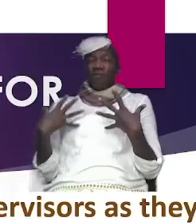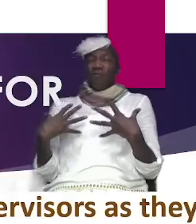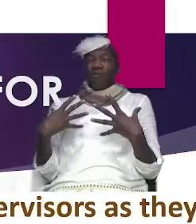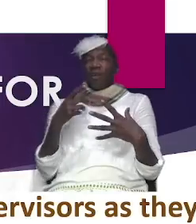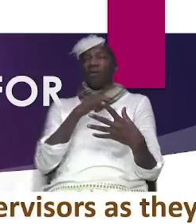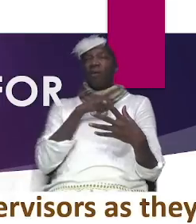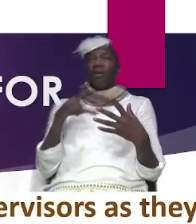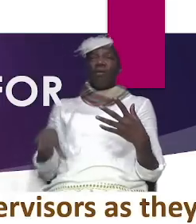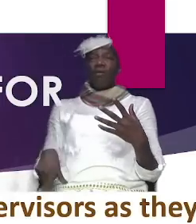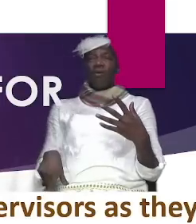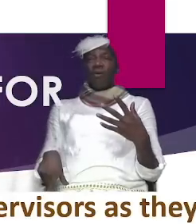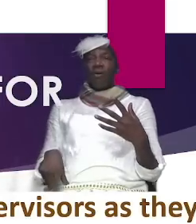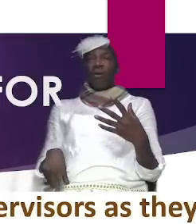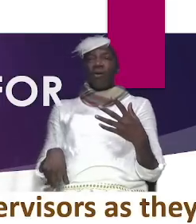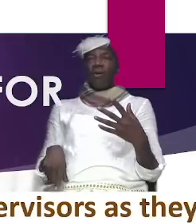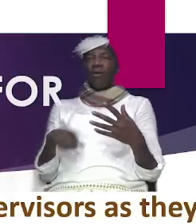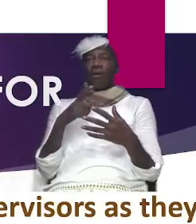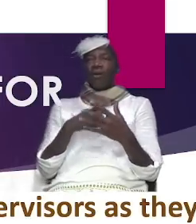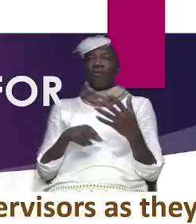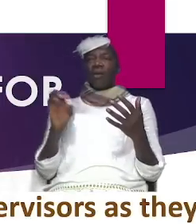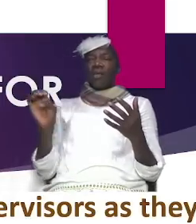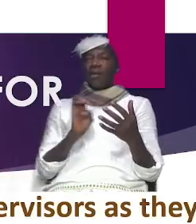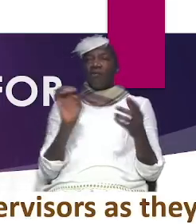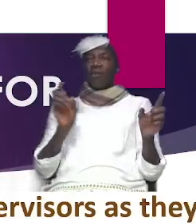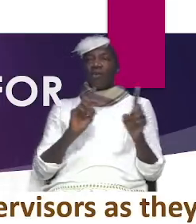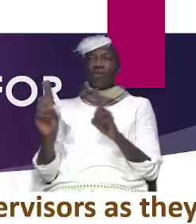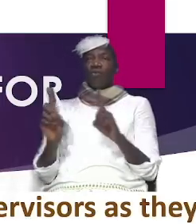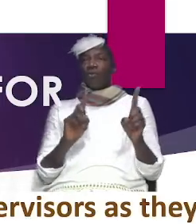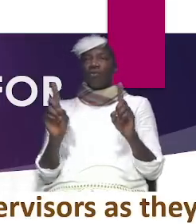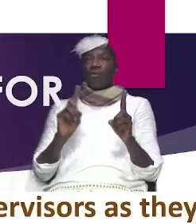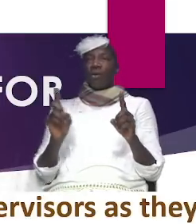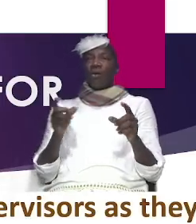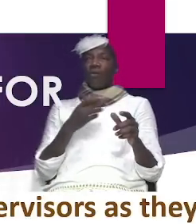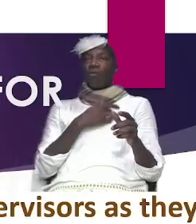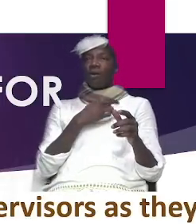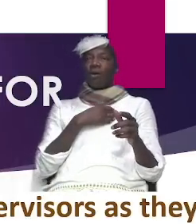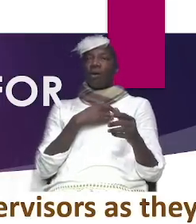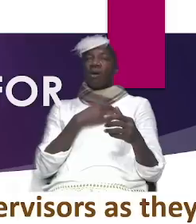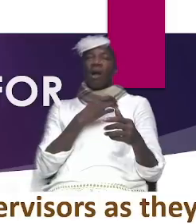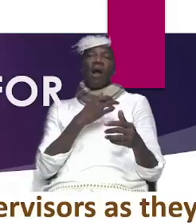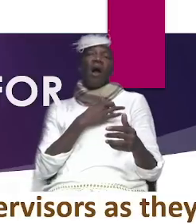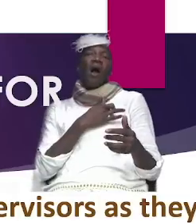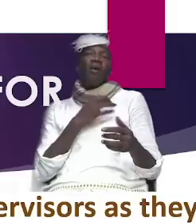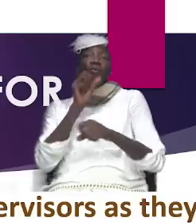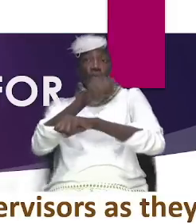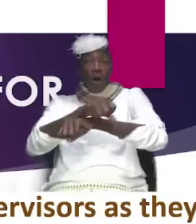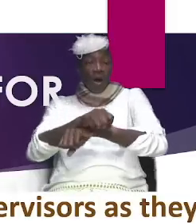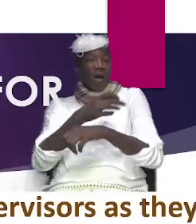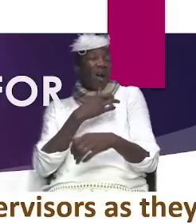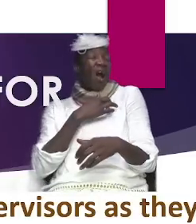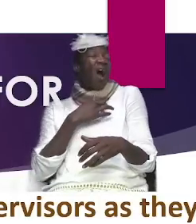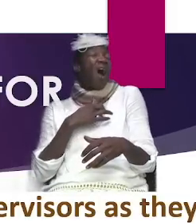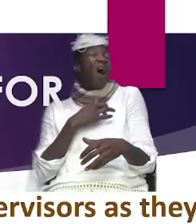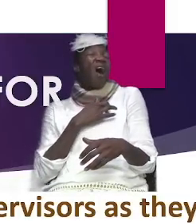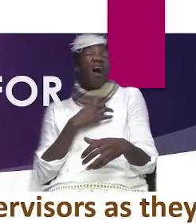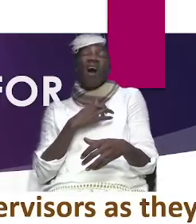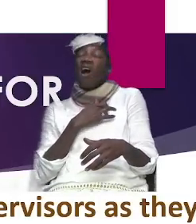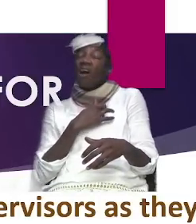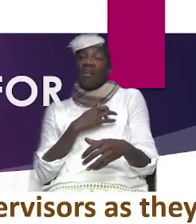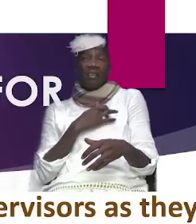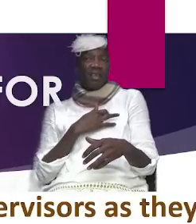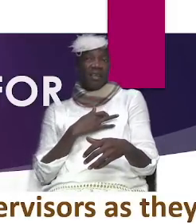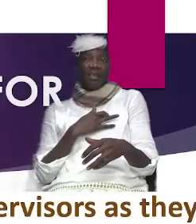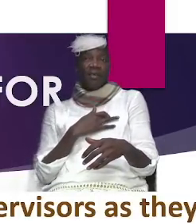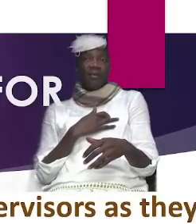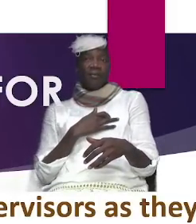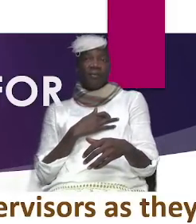Lord. Whatever you do, do your work heartily. He's not talking about church work, no, you know. He's